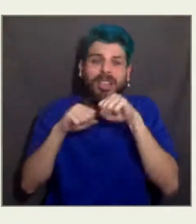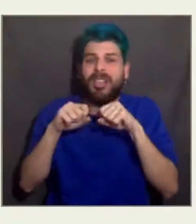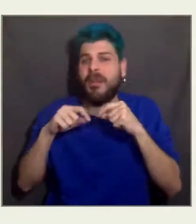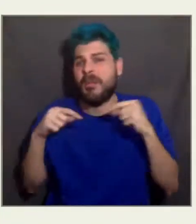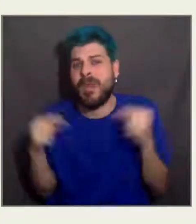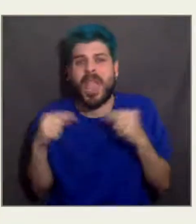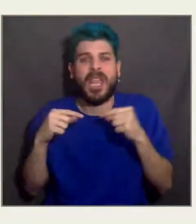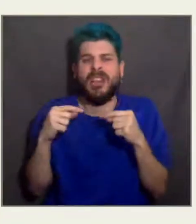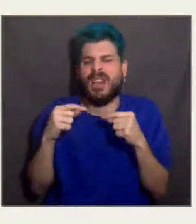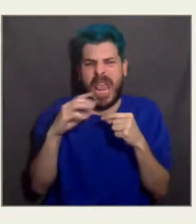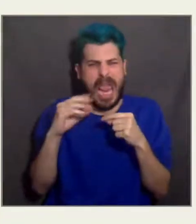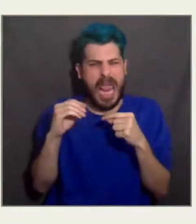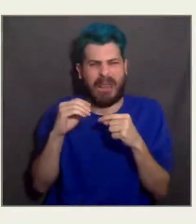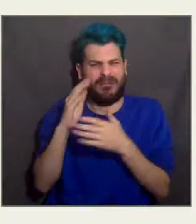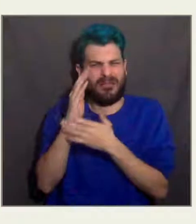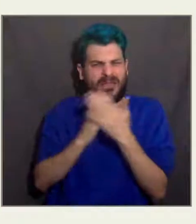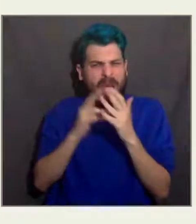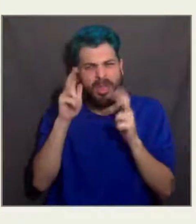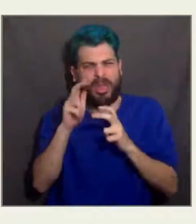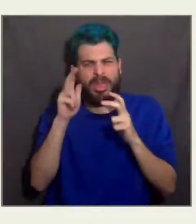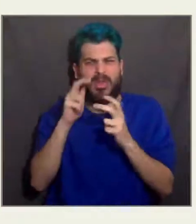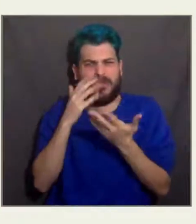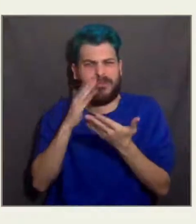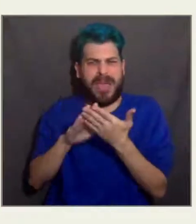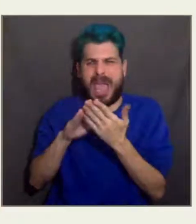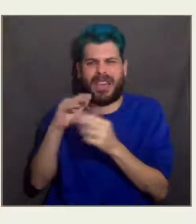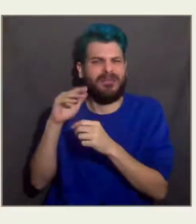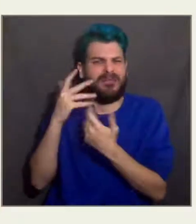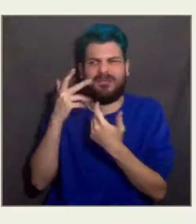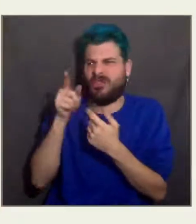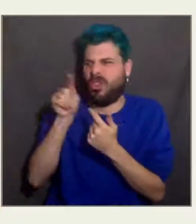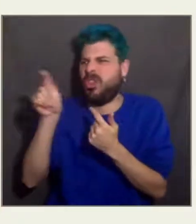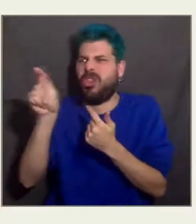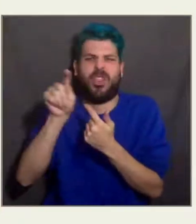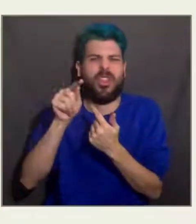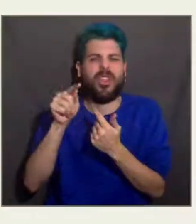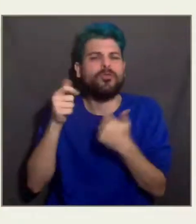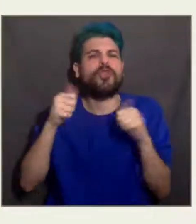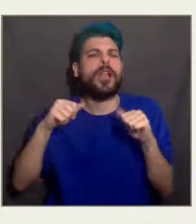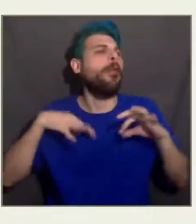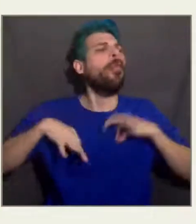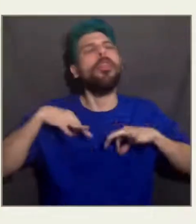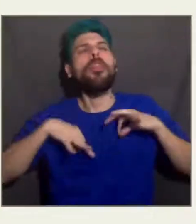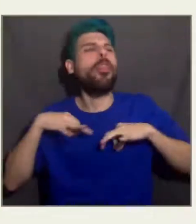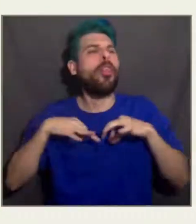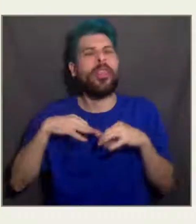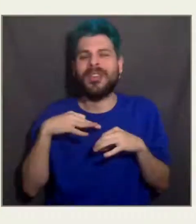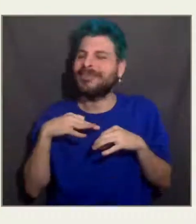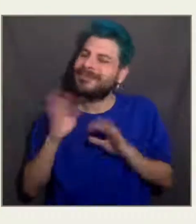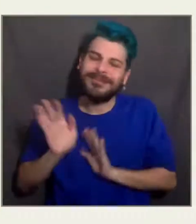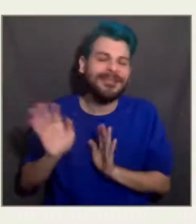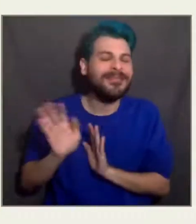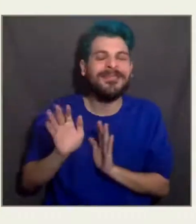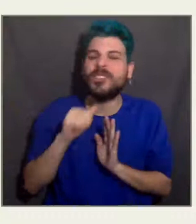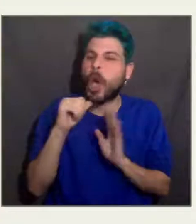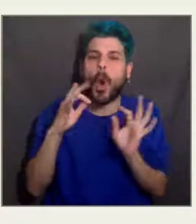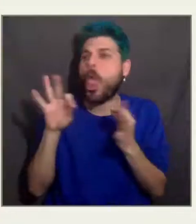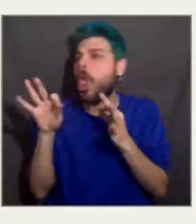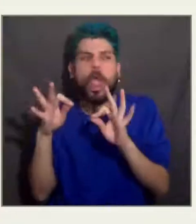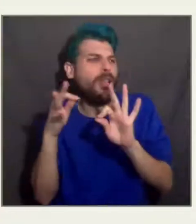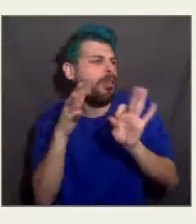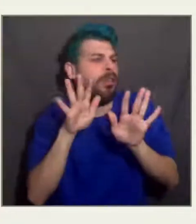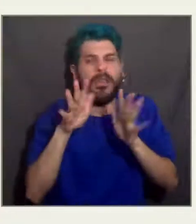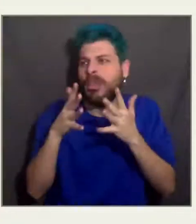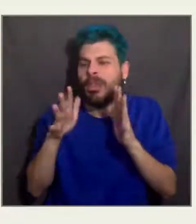schemes that some are proposing for their own personal benefit. We have to remember who we are as a region and